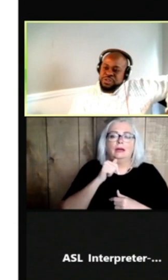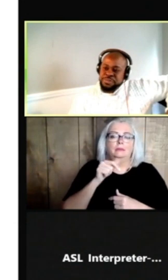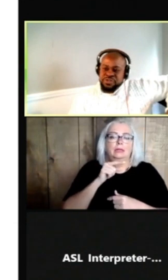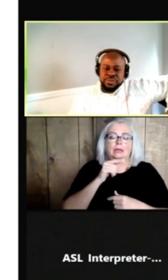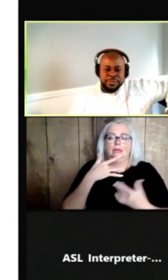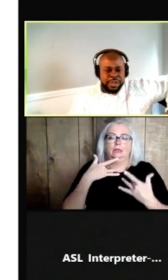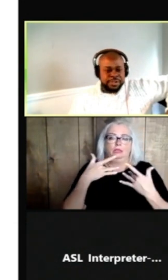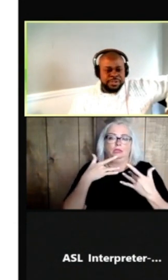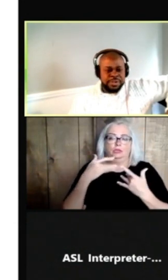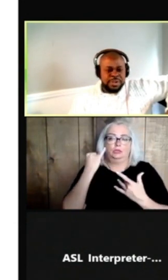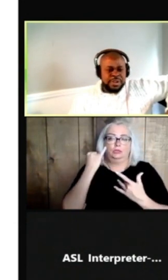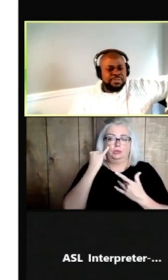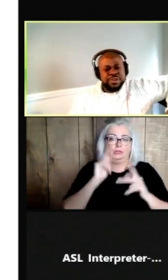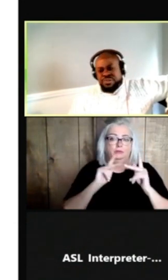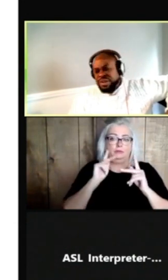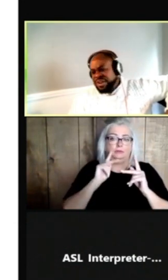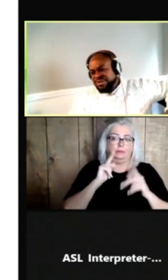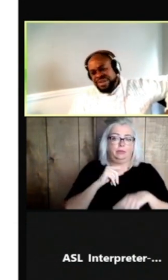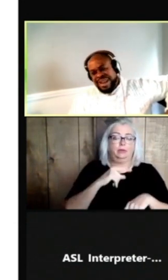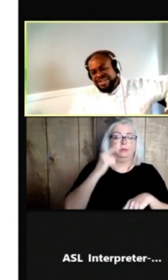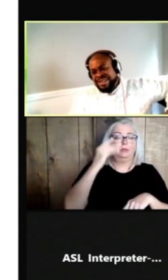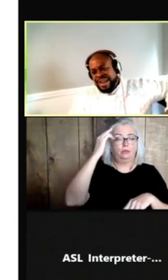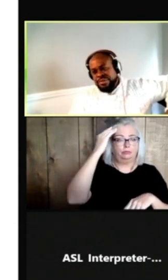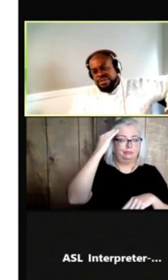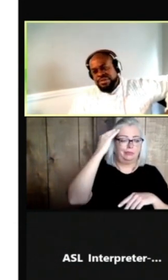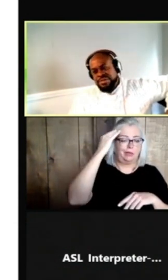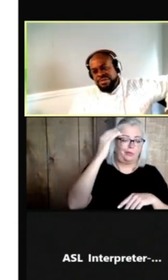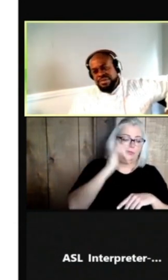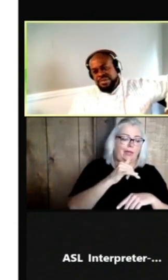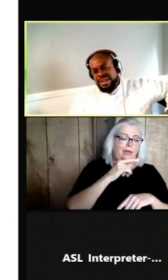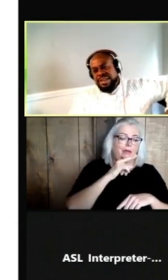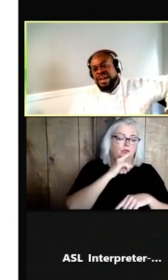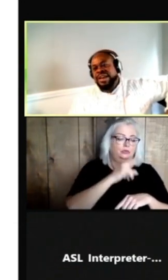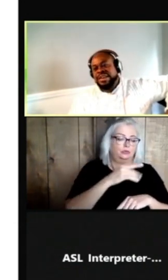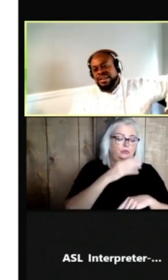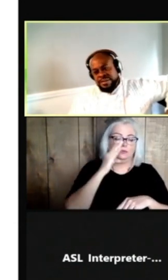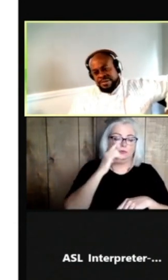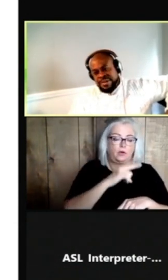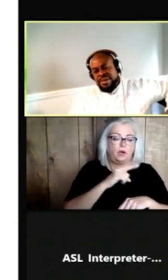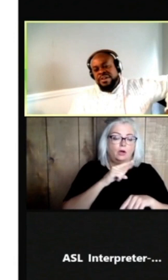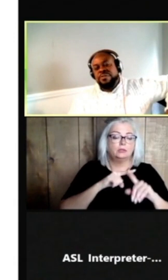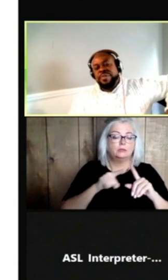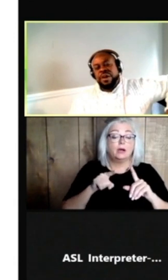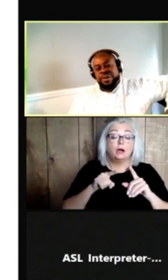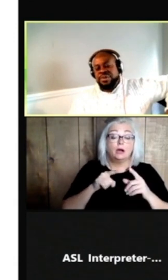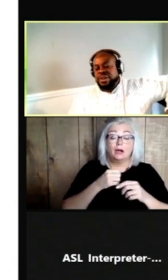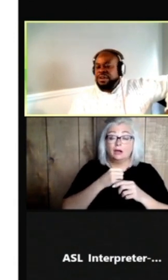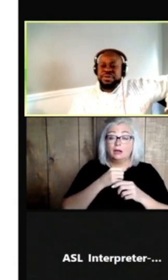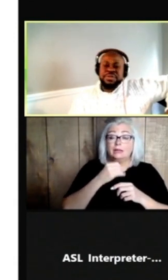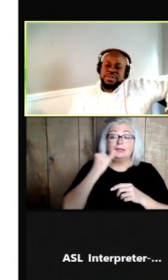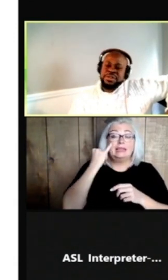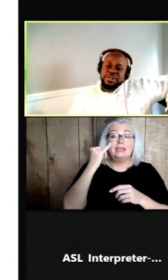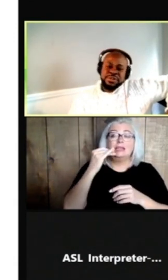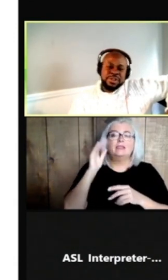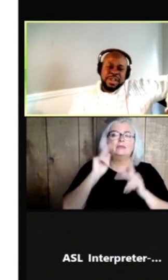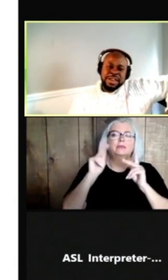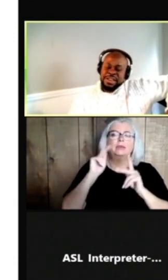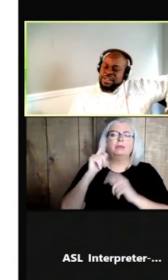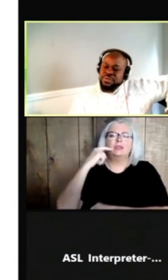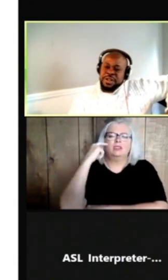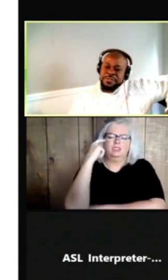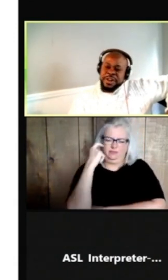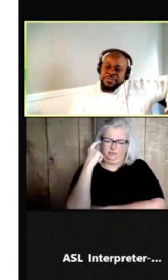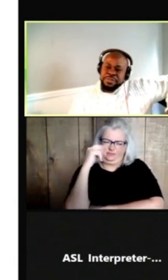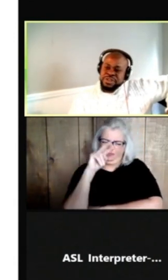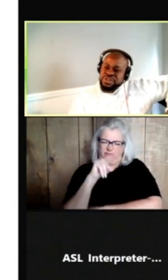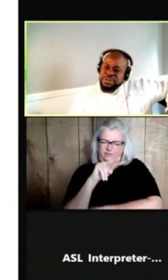people know it to be true or false, but whether it creates doubt in the idea about whether or not a person could or could not